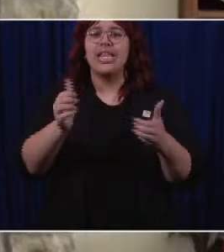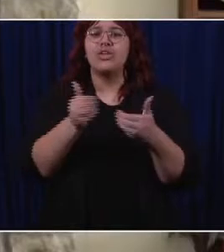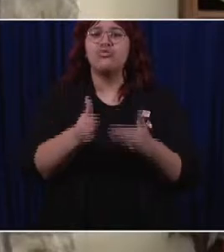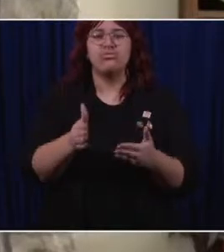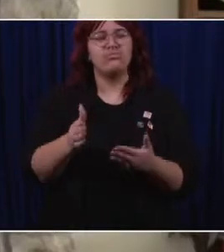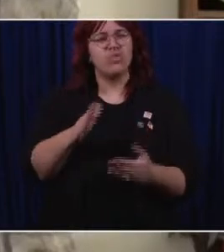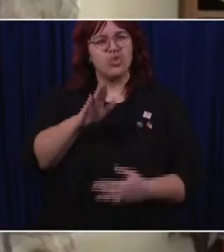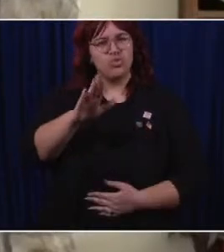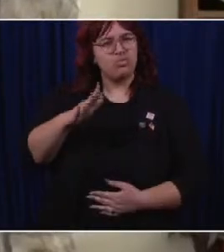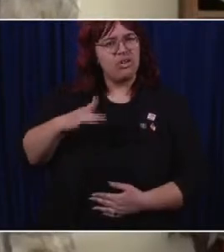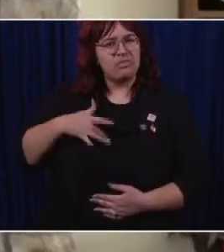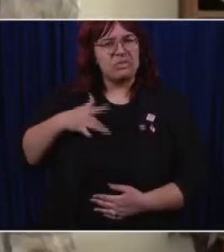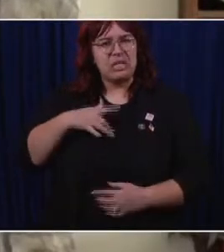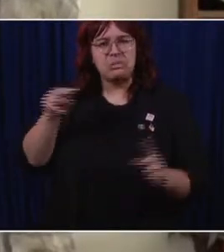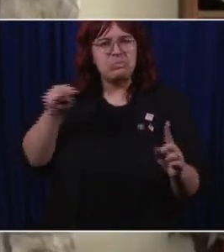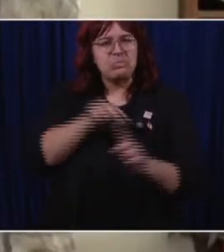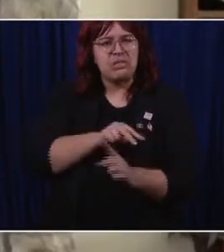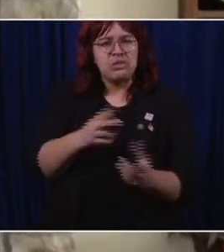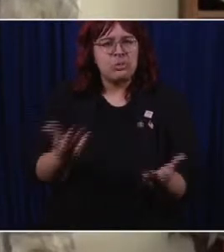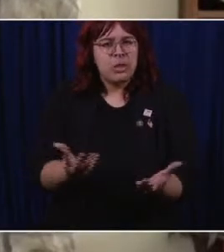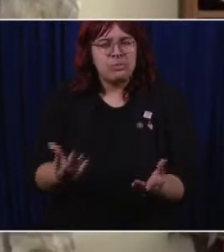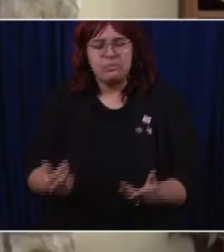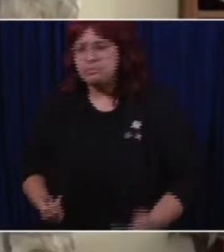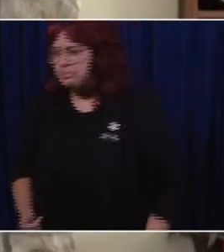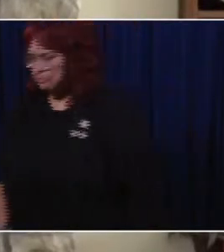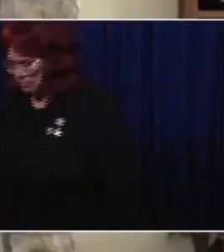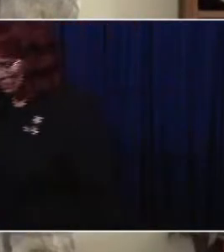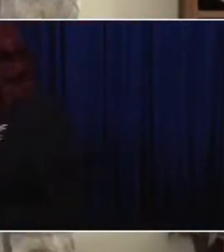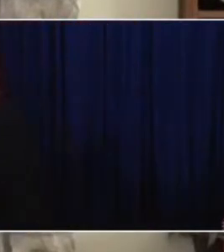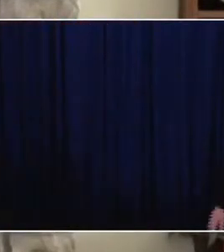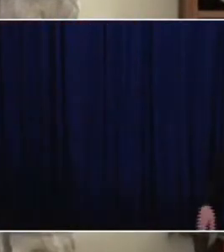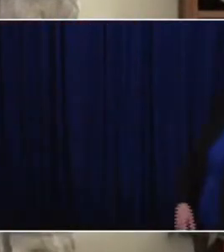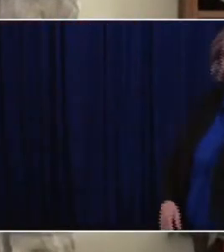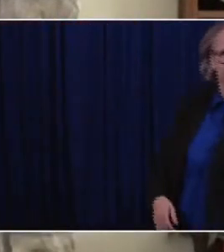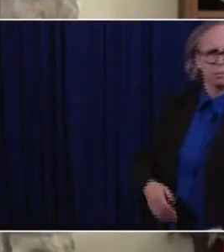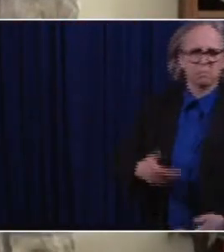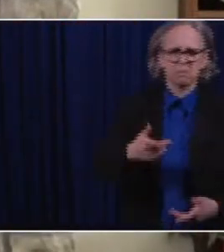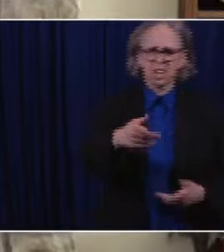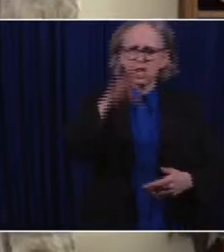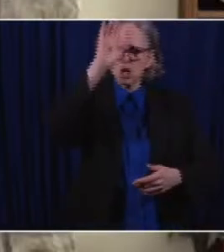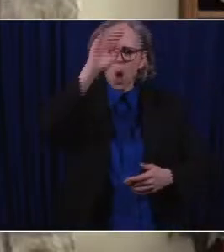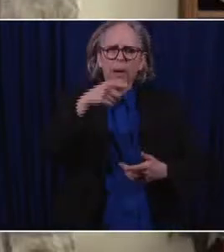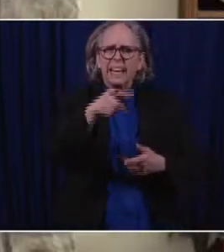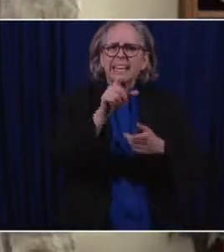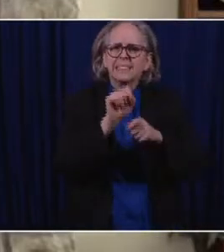Well, I agree with what he tweeted out. I mean, I think that's correct. We can get them back.